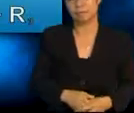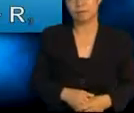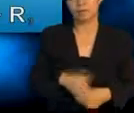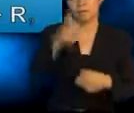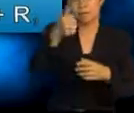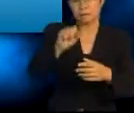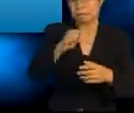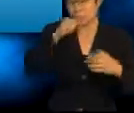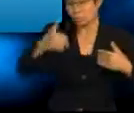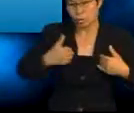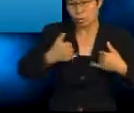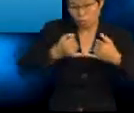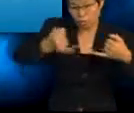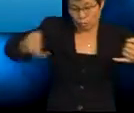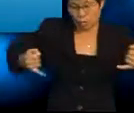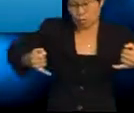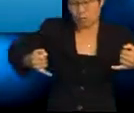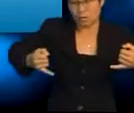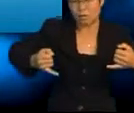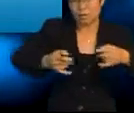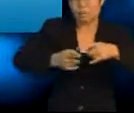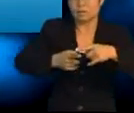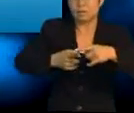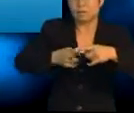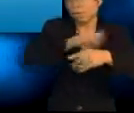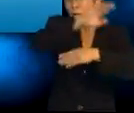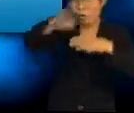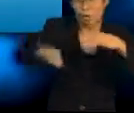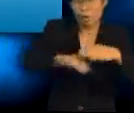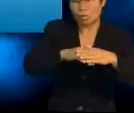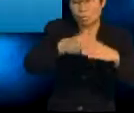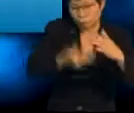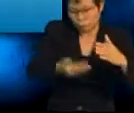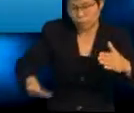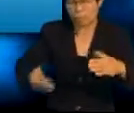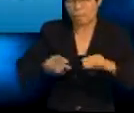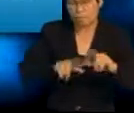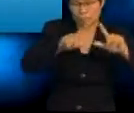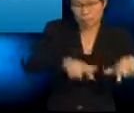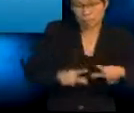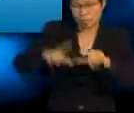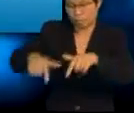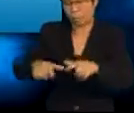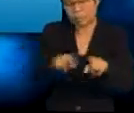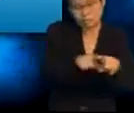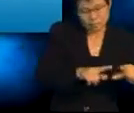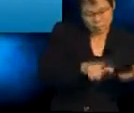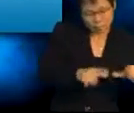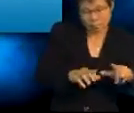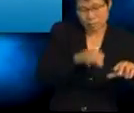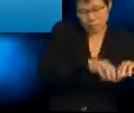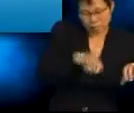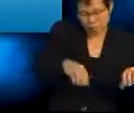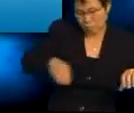As there are no wire junctions in the circuit, and all components are placed consecutively on